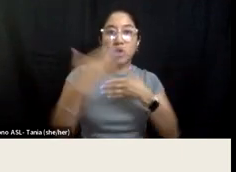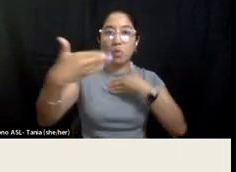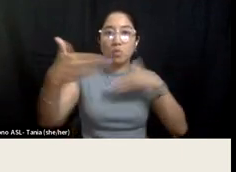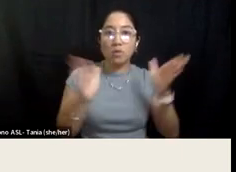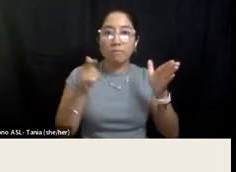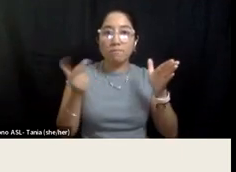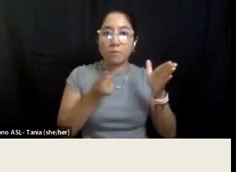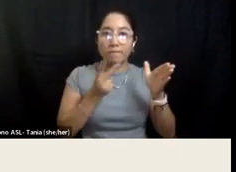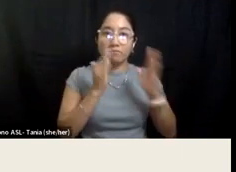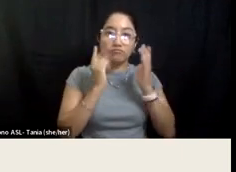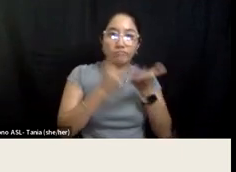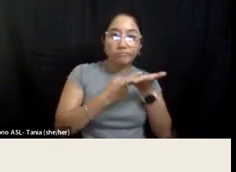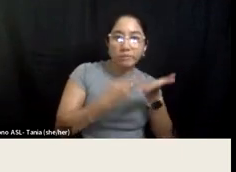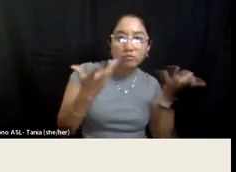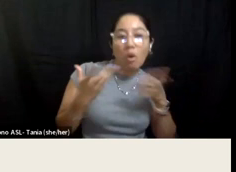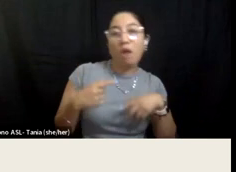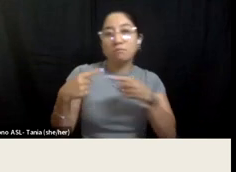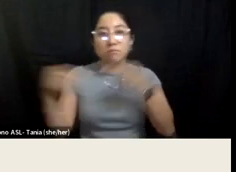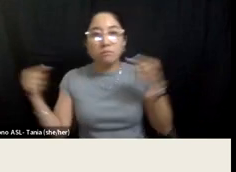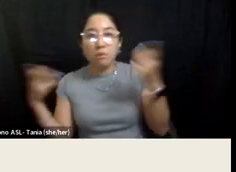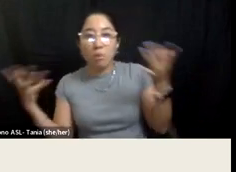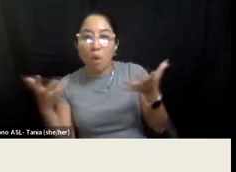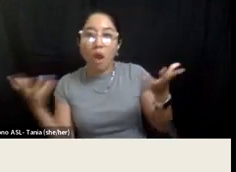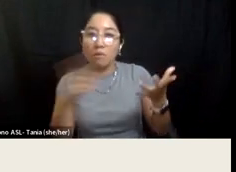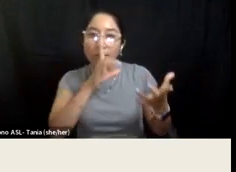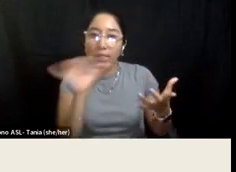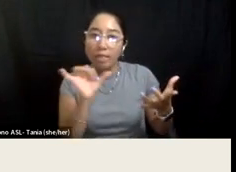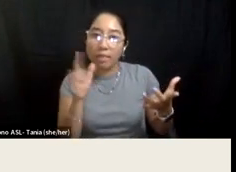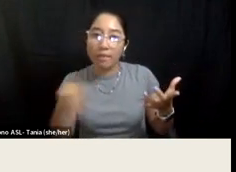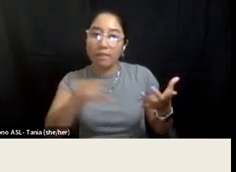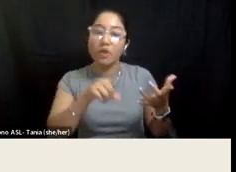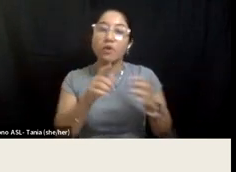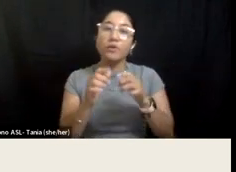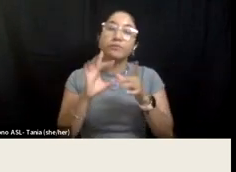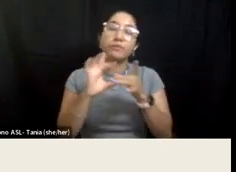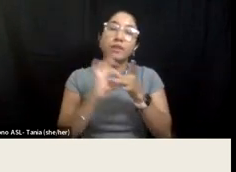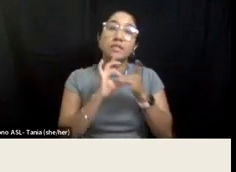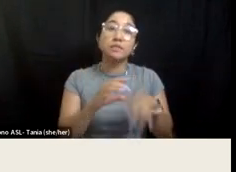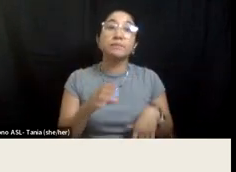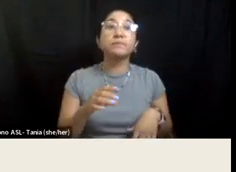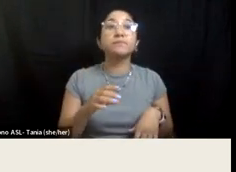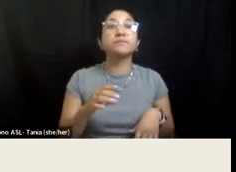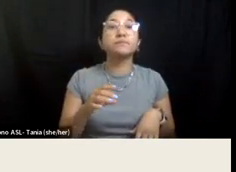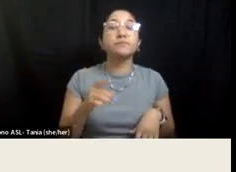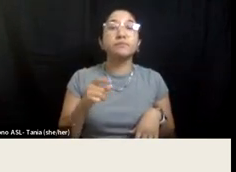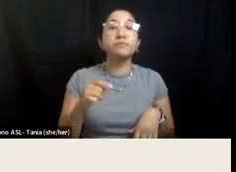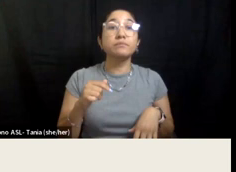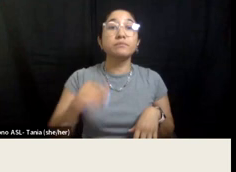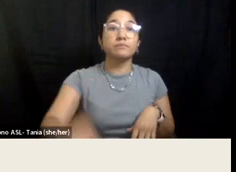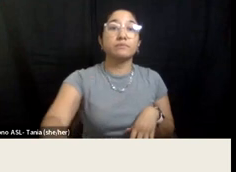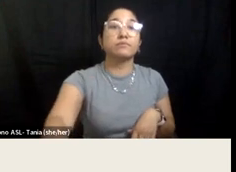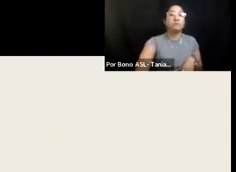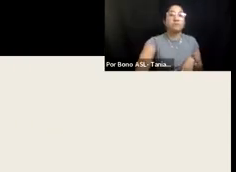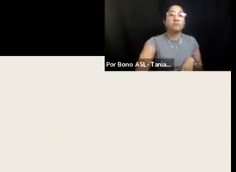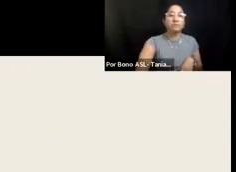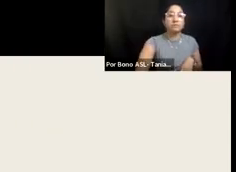I want you later when you do this exercise, hopefully, because again, I want to have enough time for the Q&A because I really think that's important. I swear this workshop's usually like 30